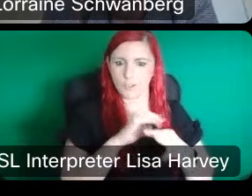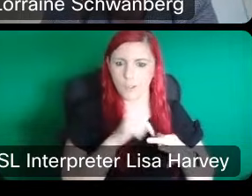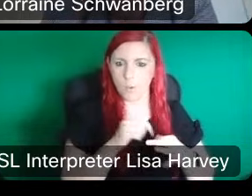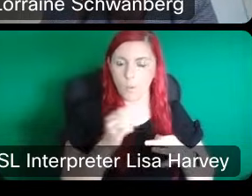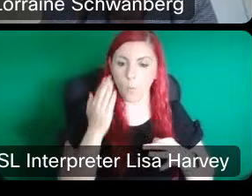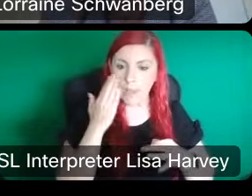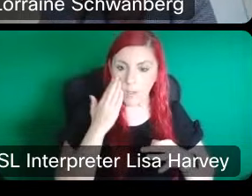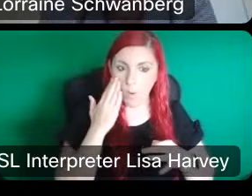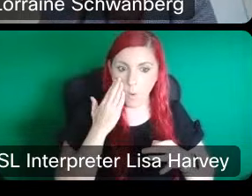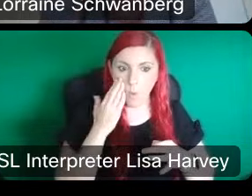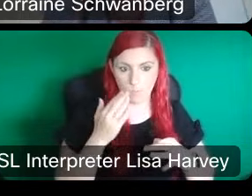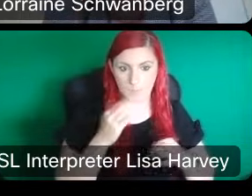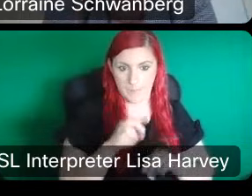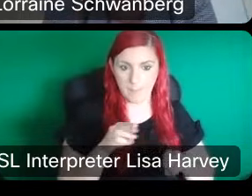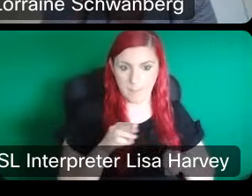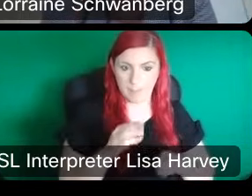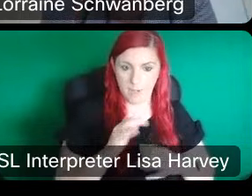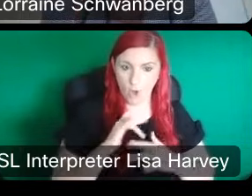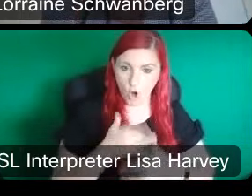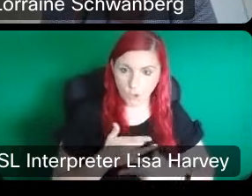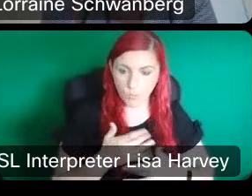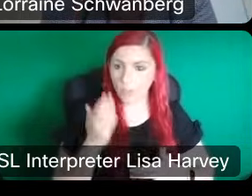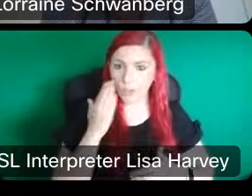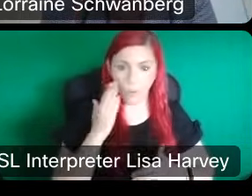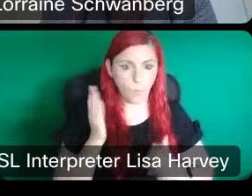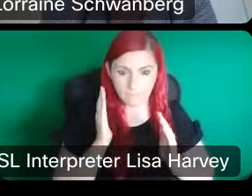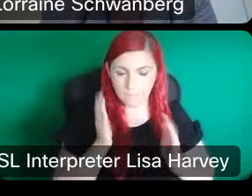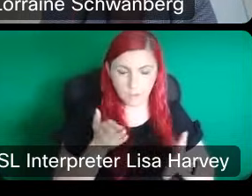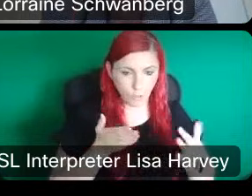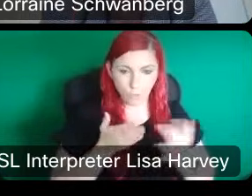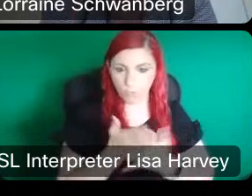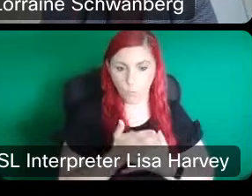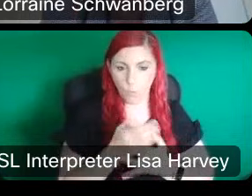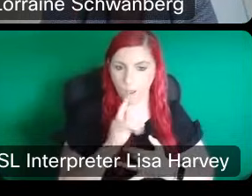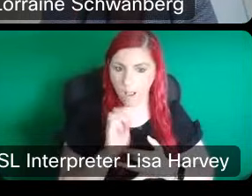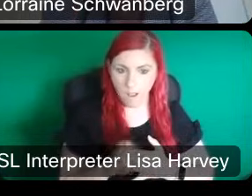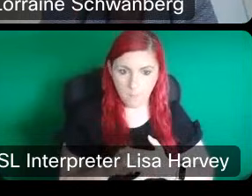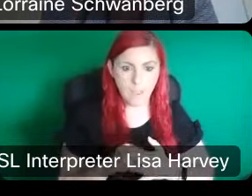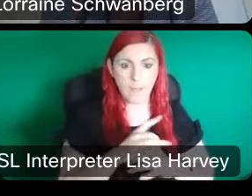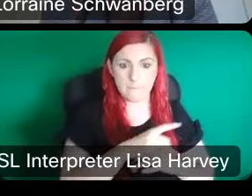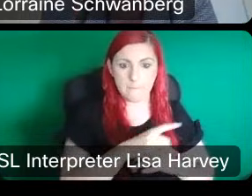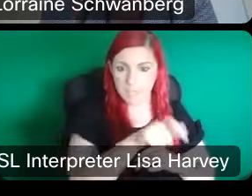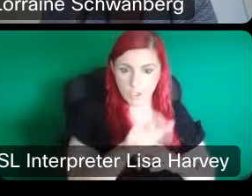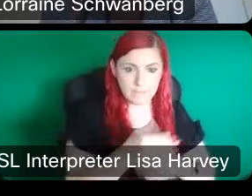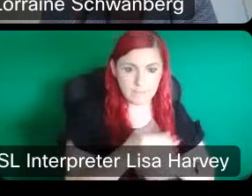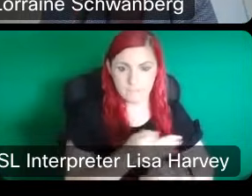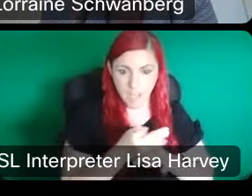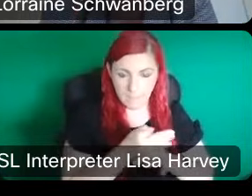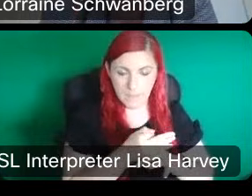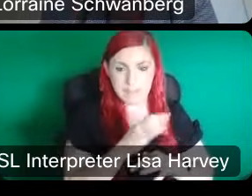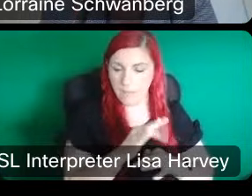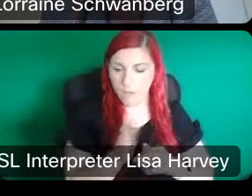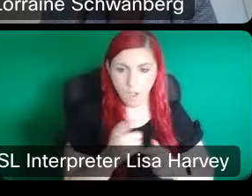people have been hurt. We know that that's patient, their family and our staff, and we really need